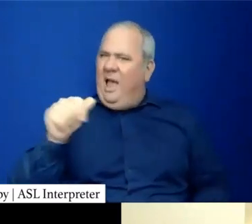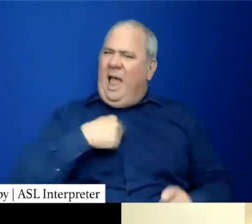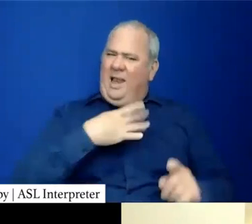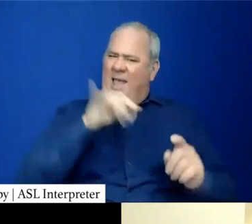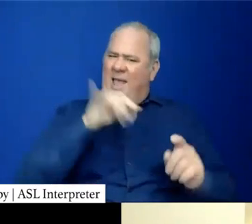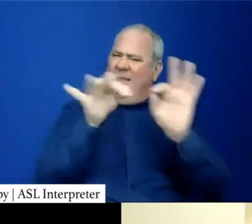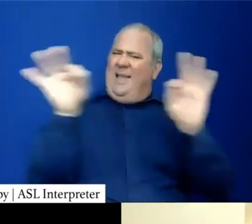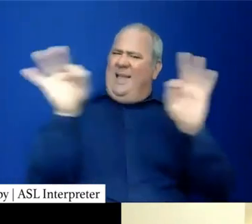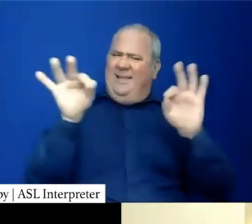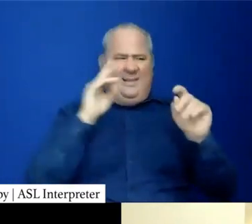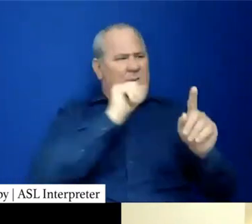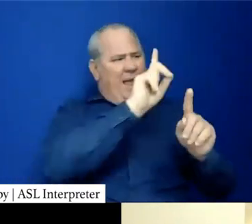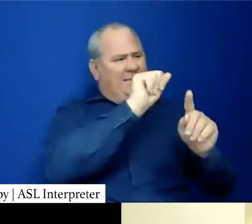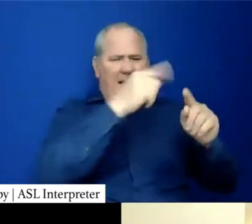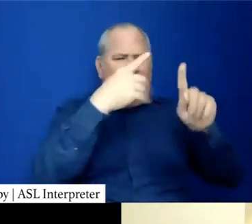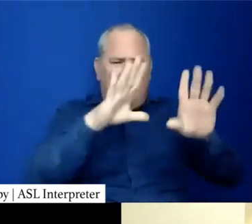can't just